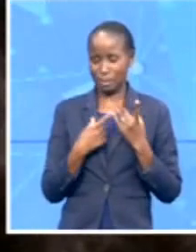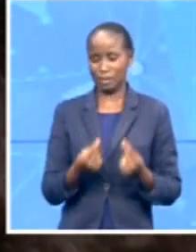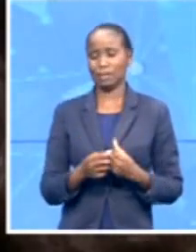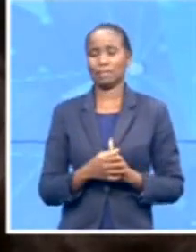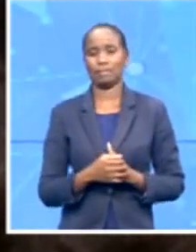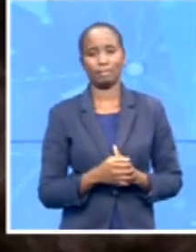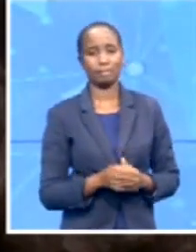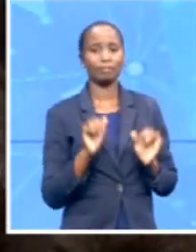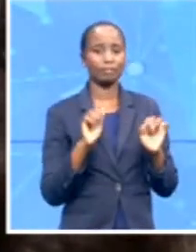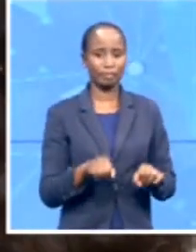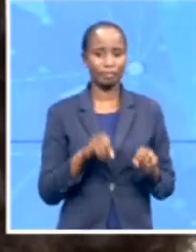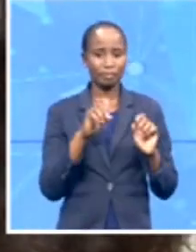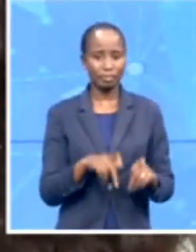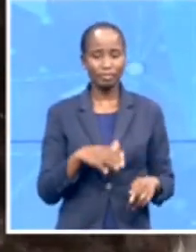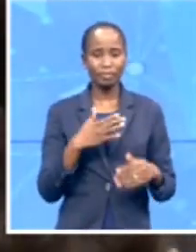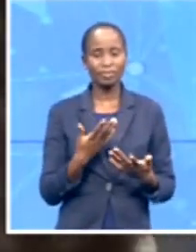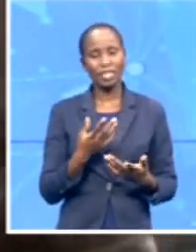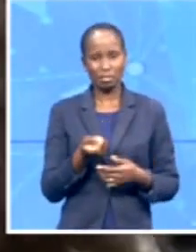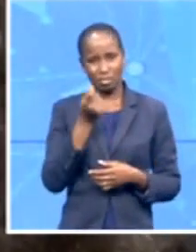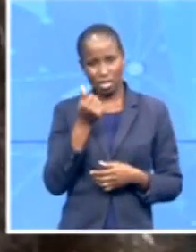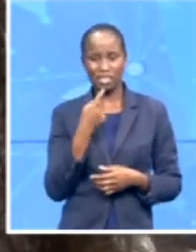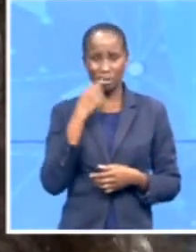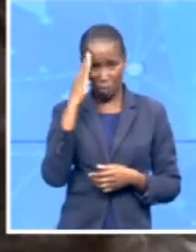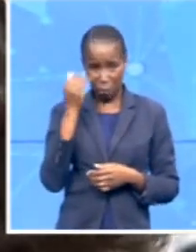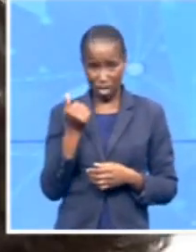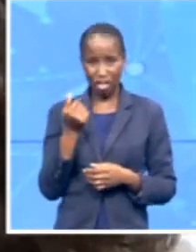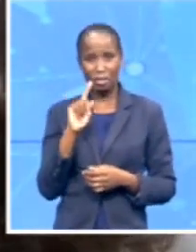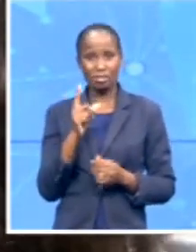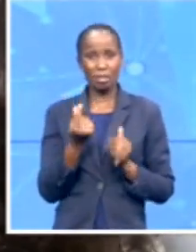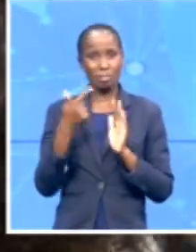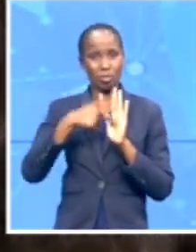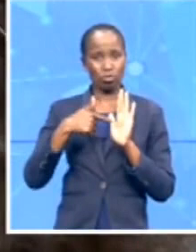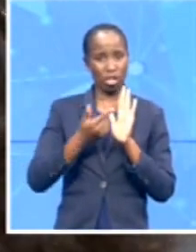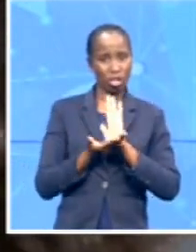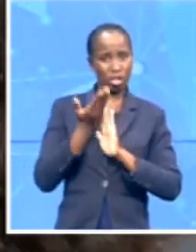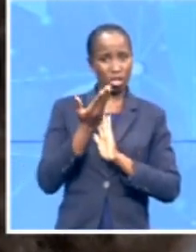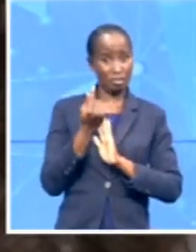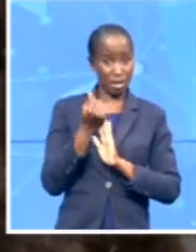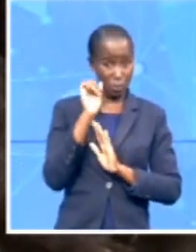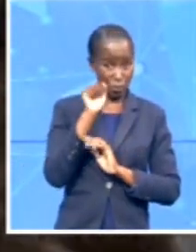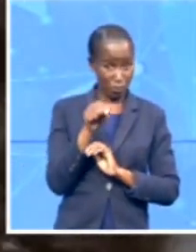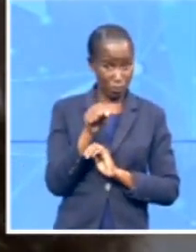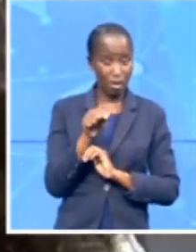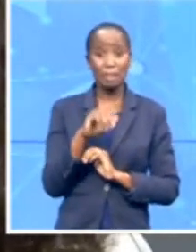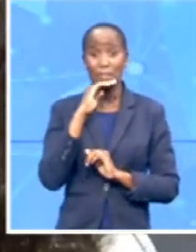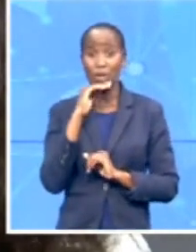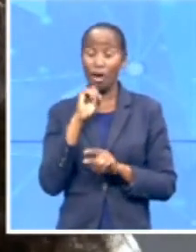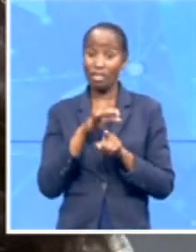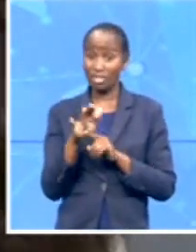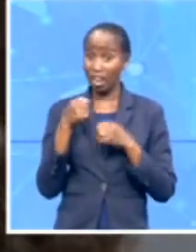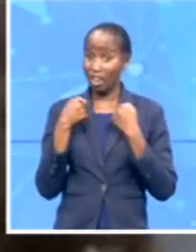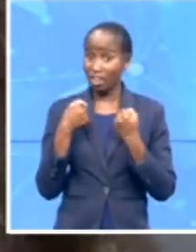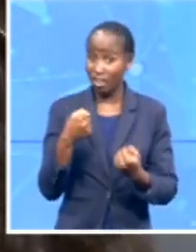that the petrol price is going up midnight, right? So it's going to affect cars in terms of petrol, and it's obviously going to affect taxis in terms of